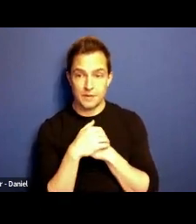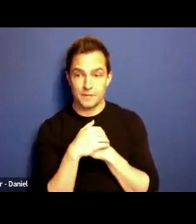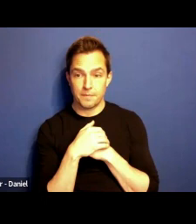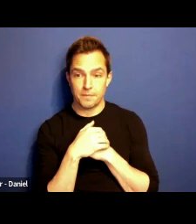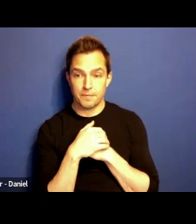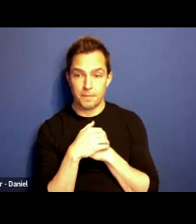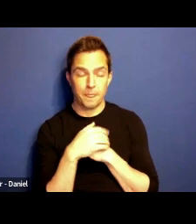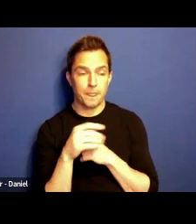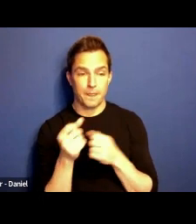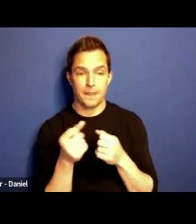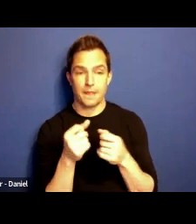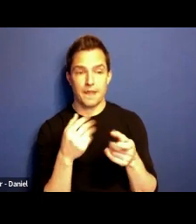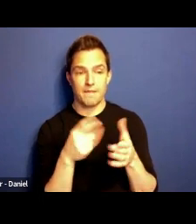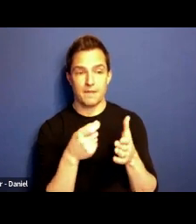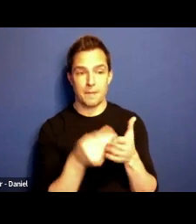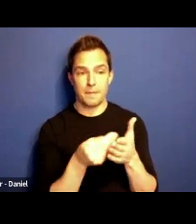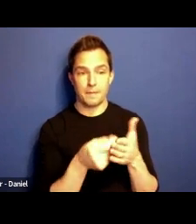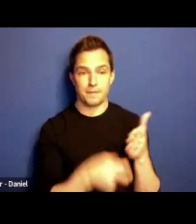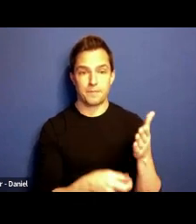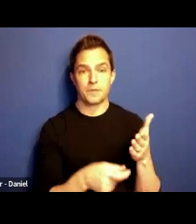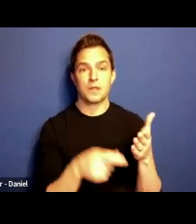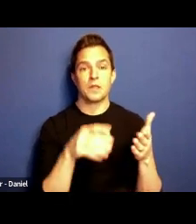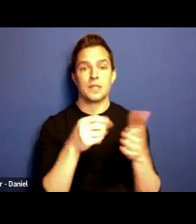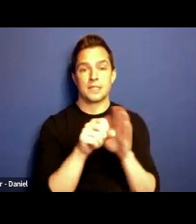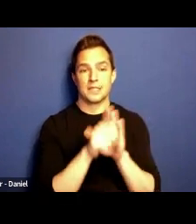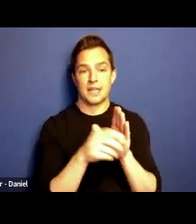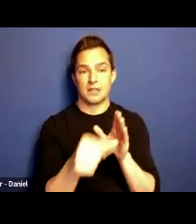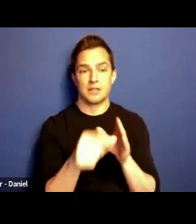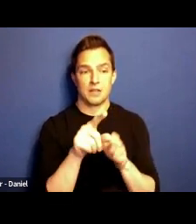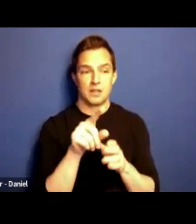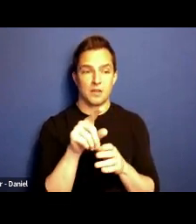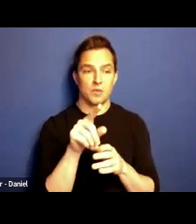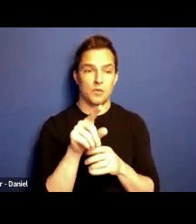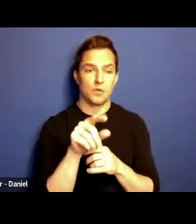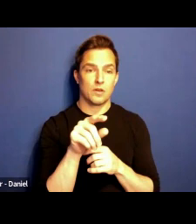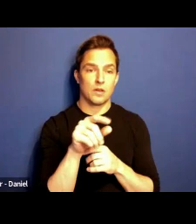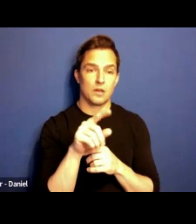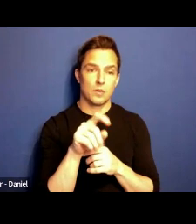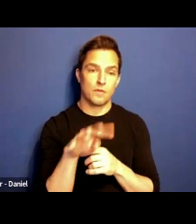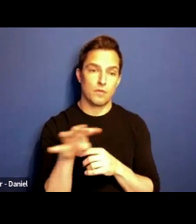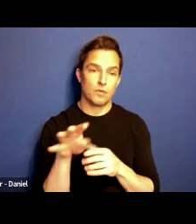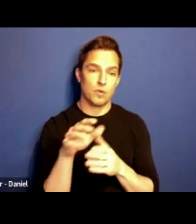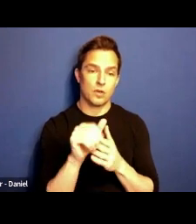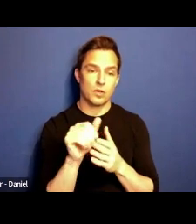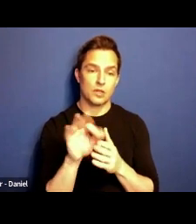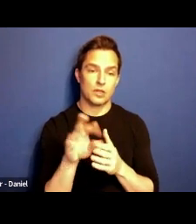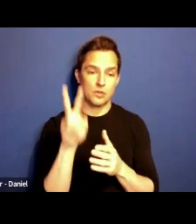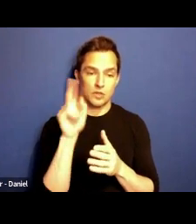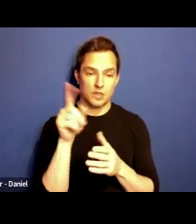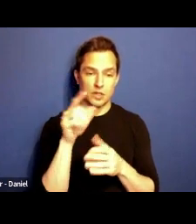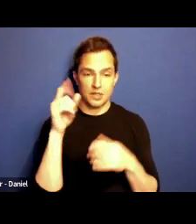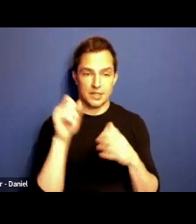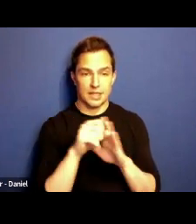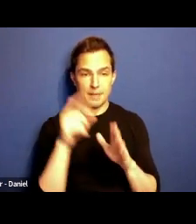money spent. The states are spending $144.92 per state resident on mental health services. If we adjust